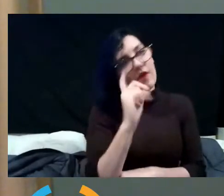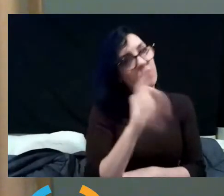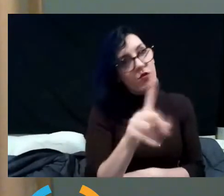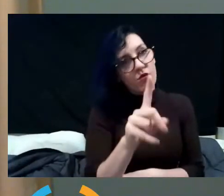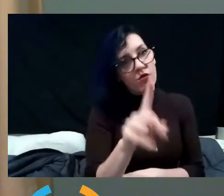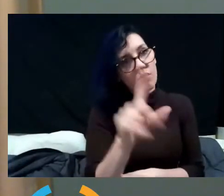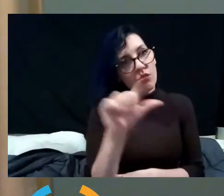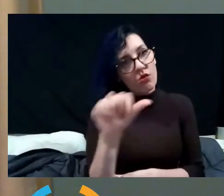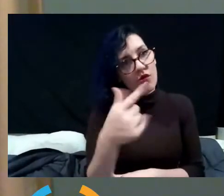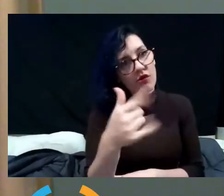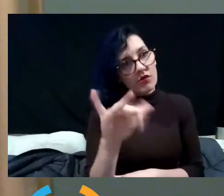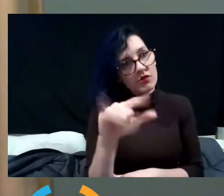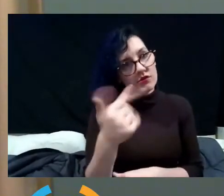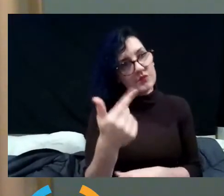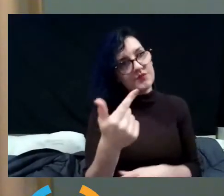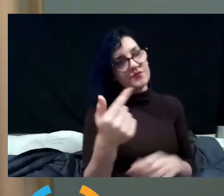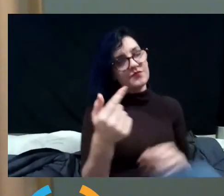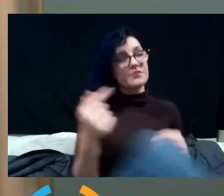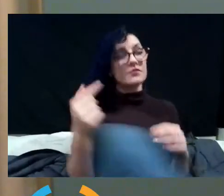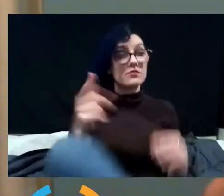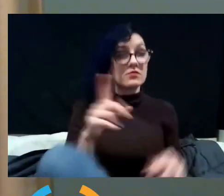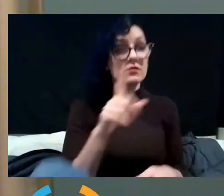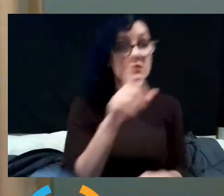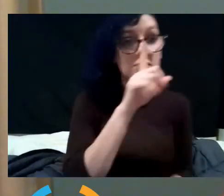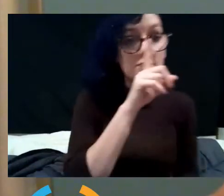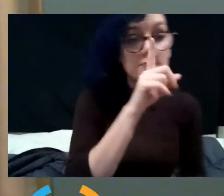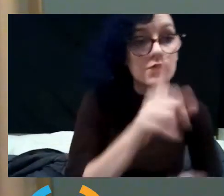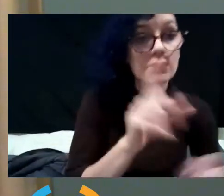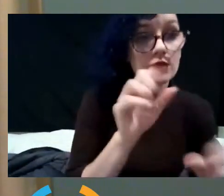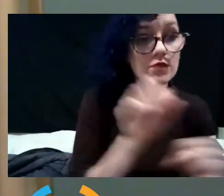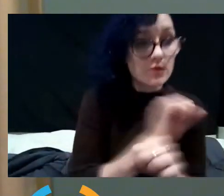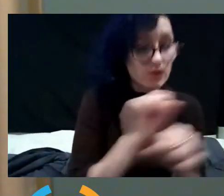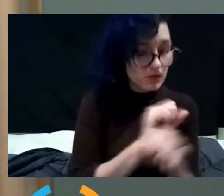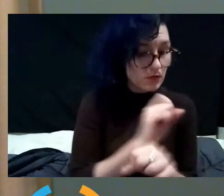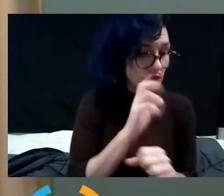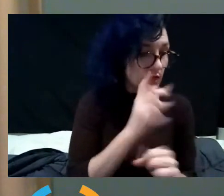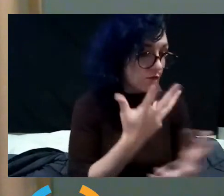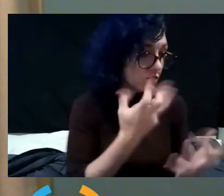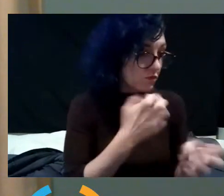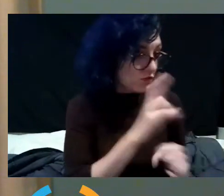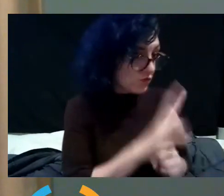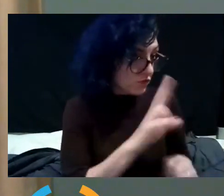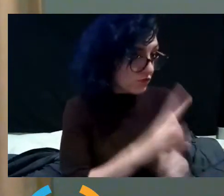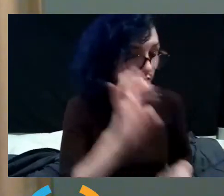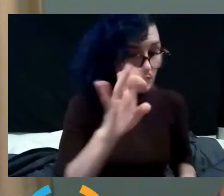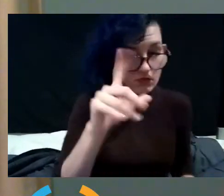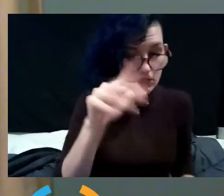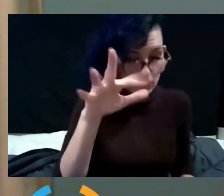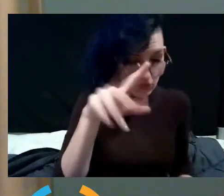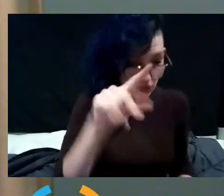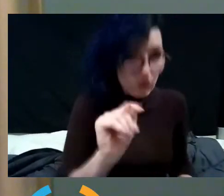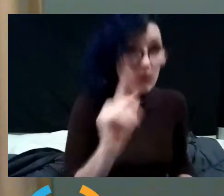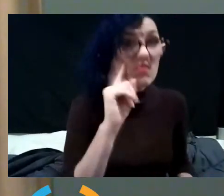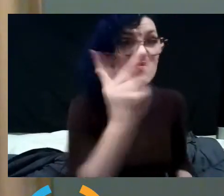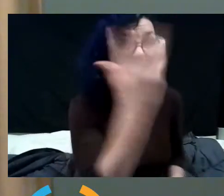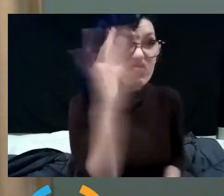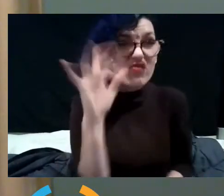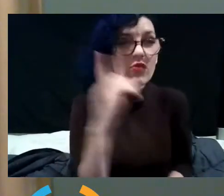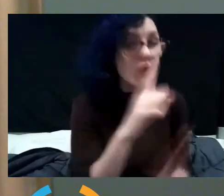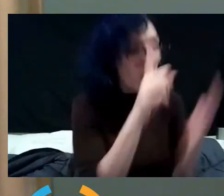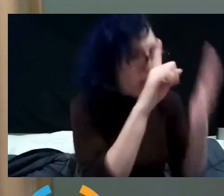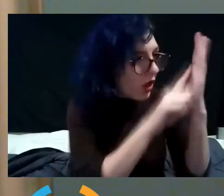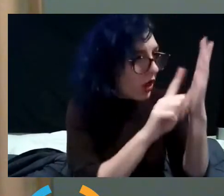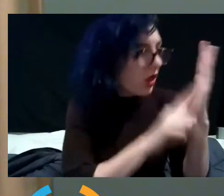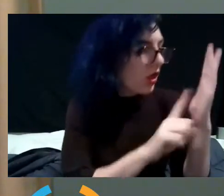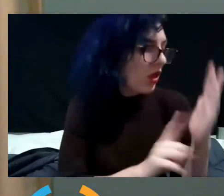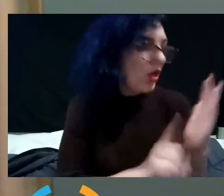State University to actually use the Elliott as a state-owned research forest, which would meet a lot of the goals that the conservation-minded